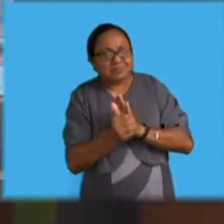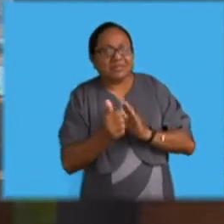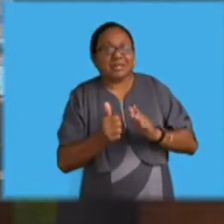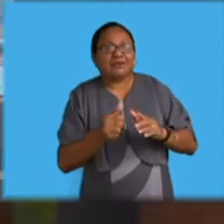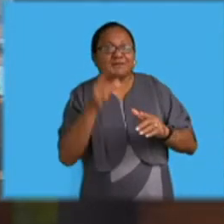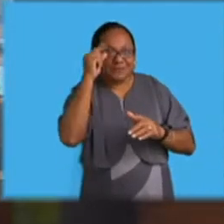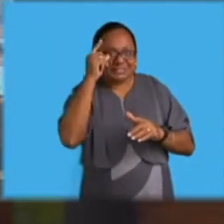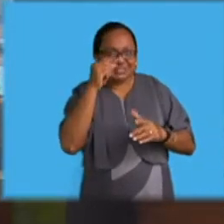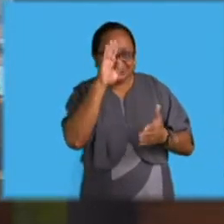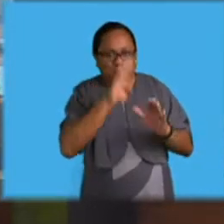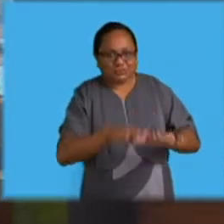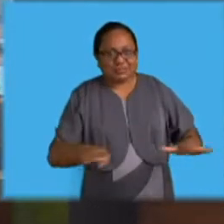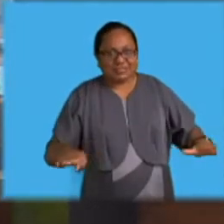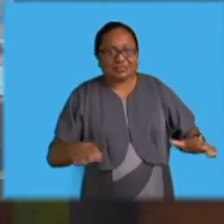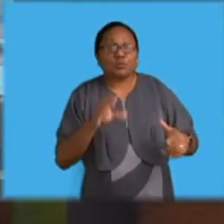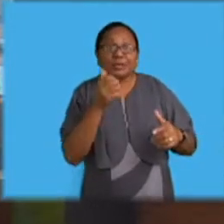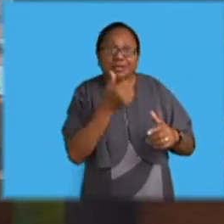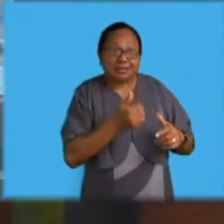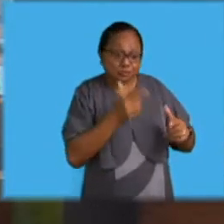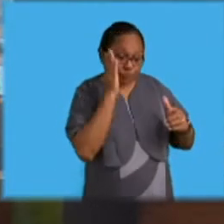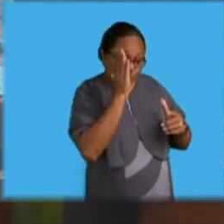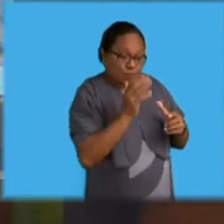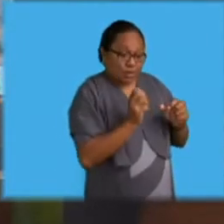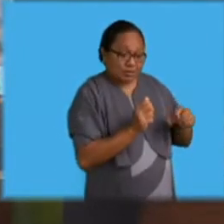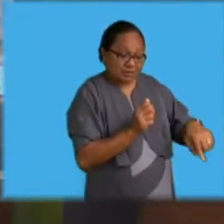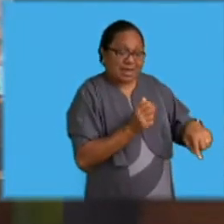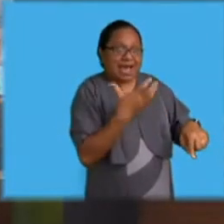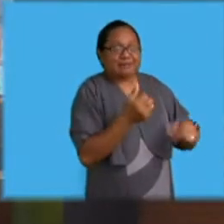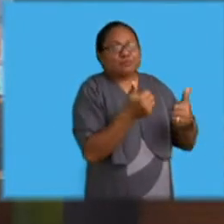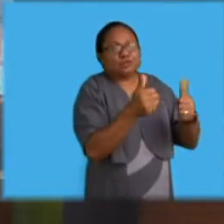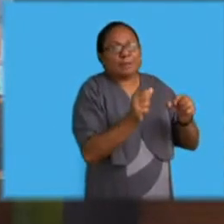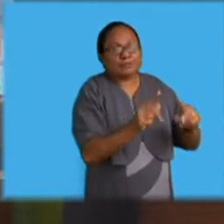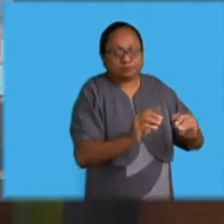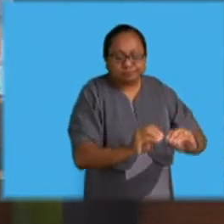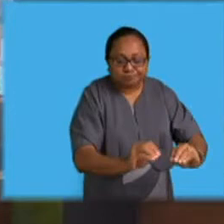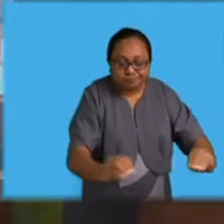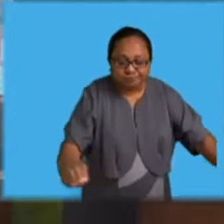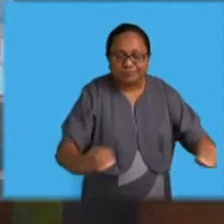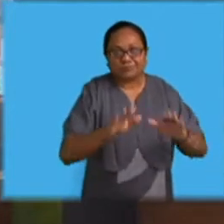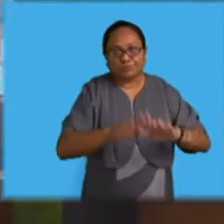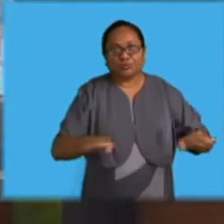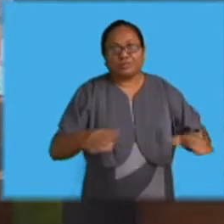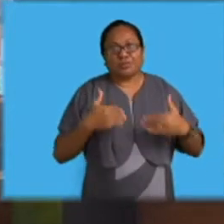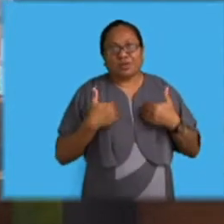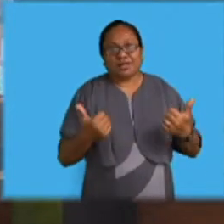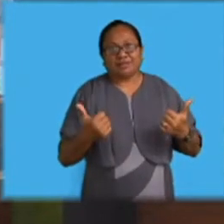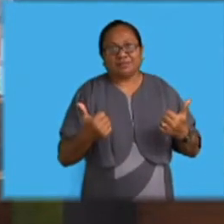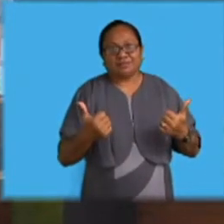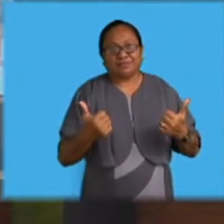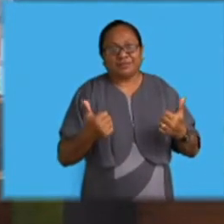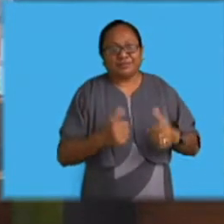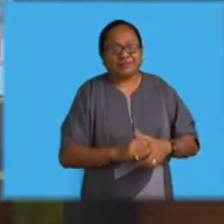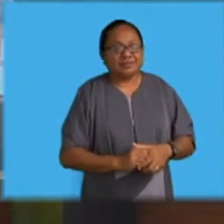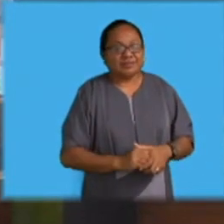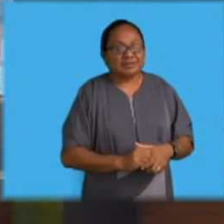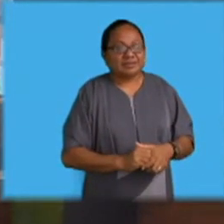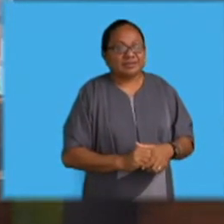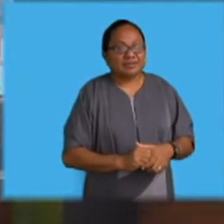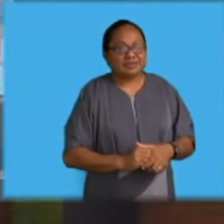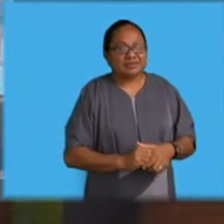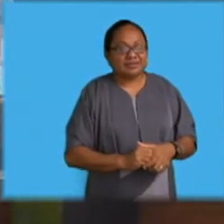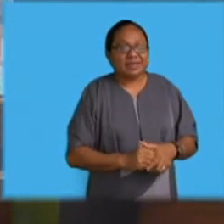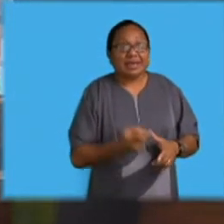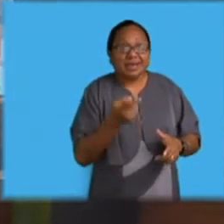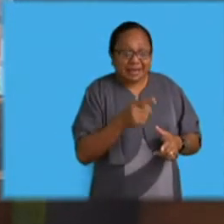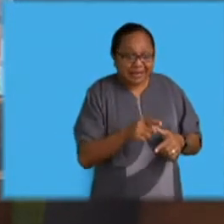are using our school system to ensure that our children do have solid understanding about various